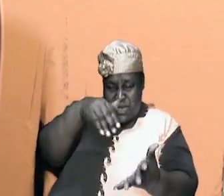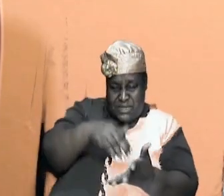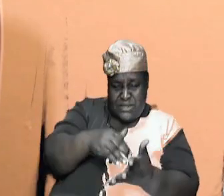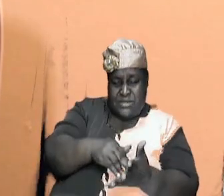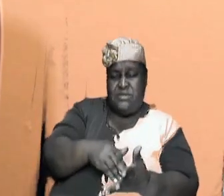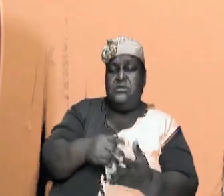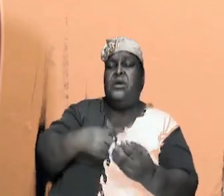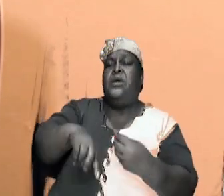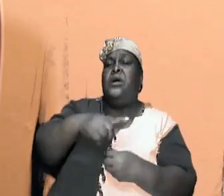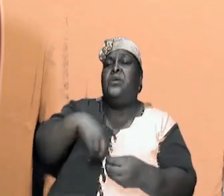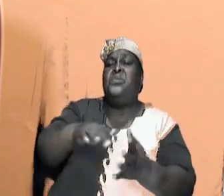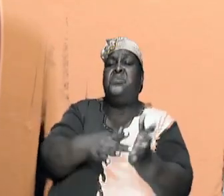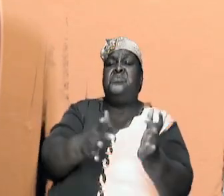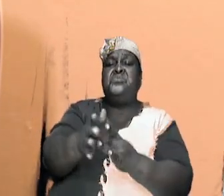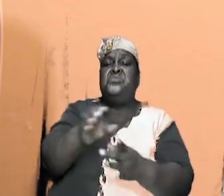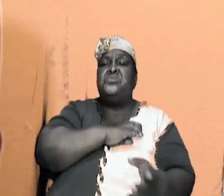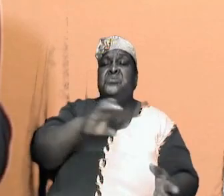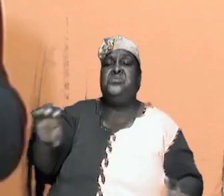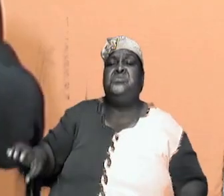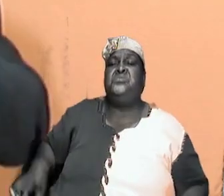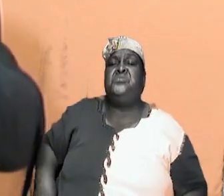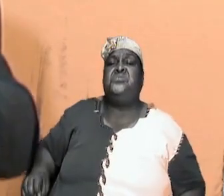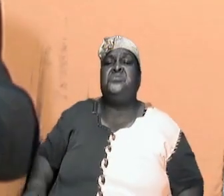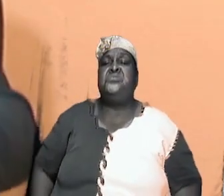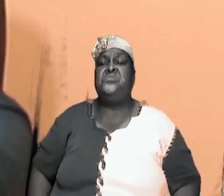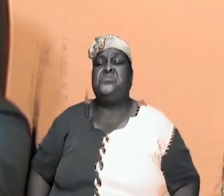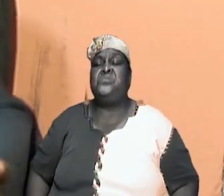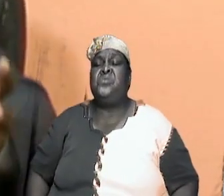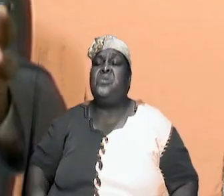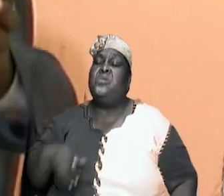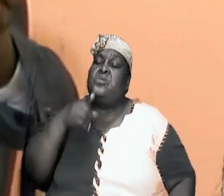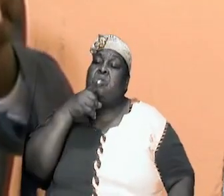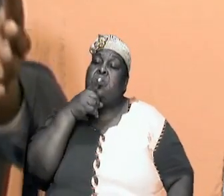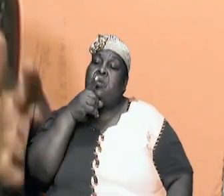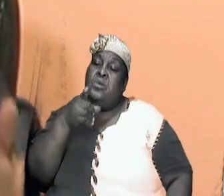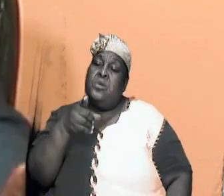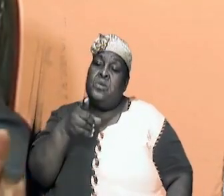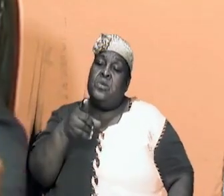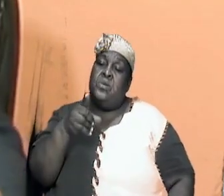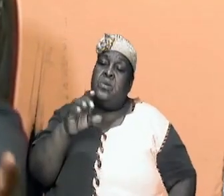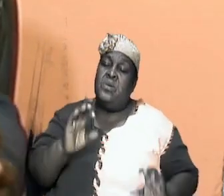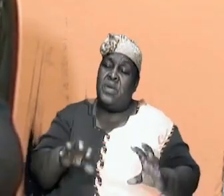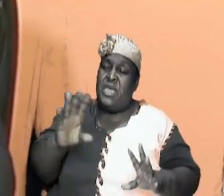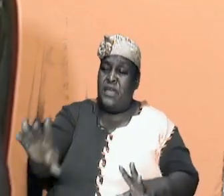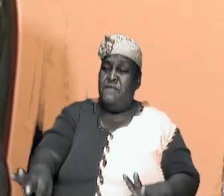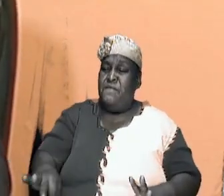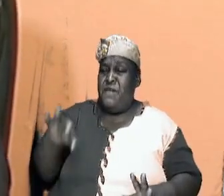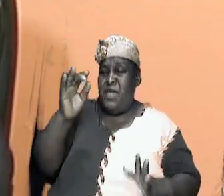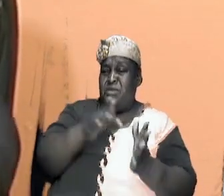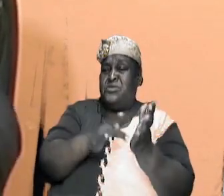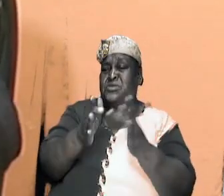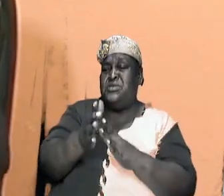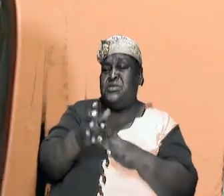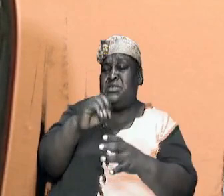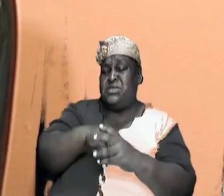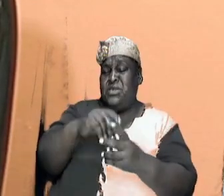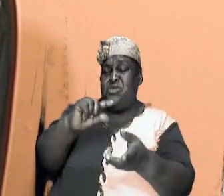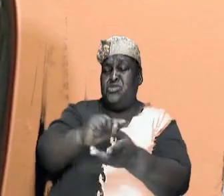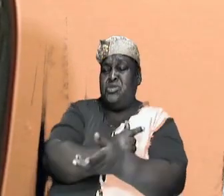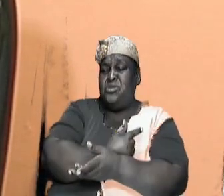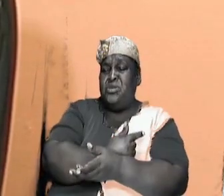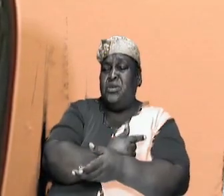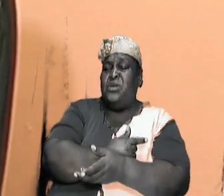Jesus Christ. And you can find Jesus in Genesis. You can find